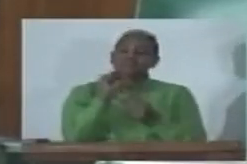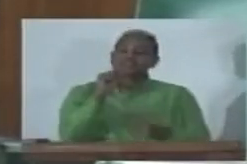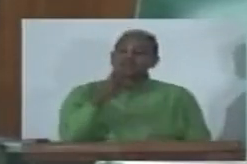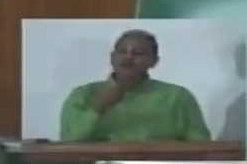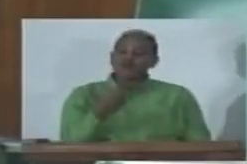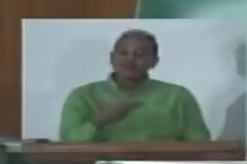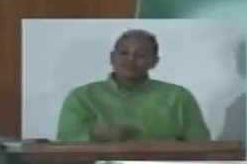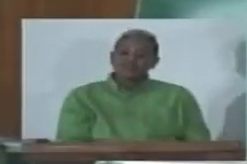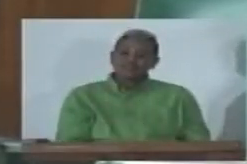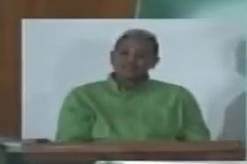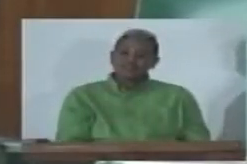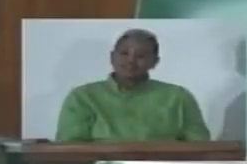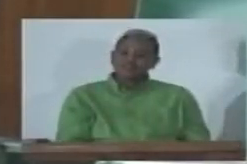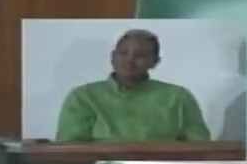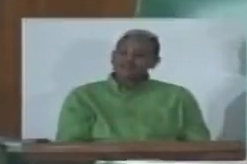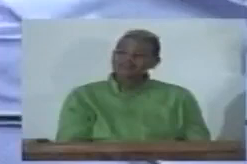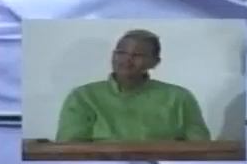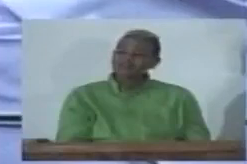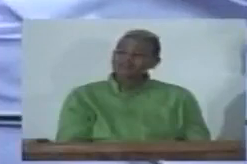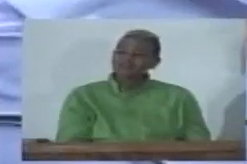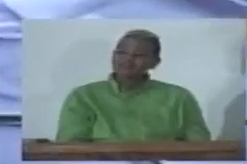stakeholder.